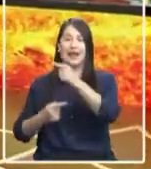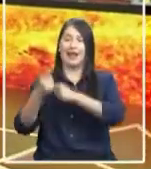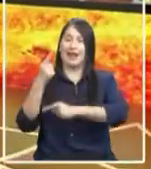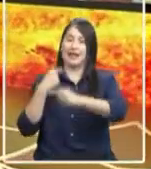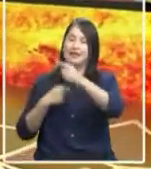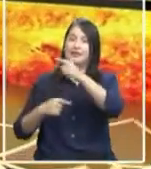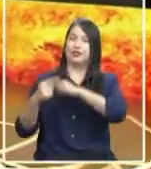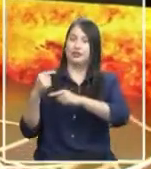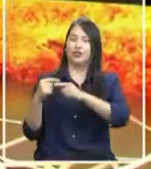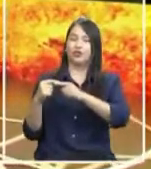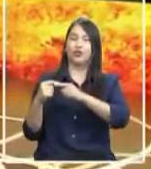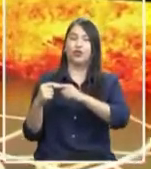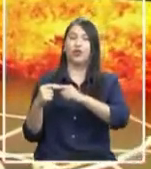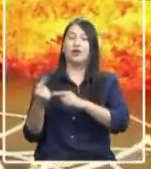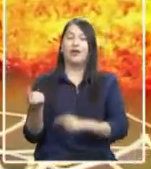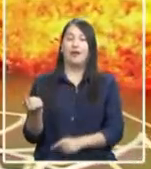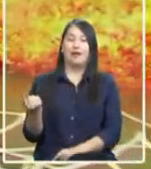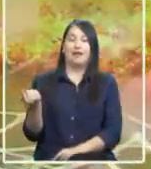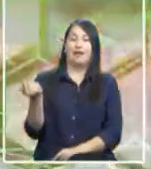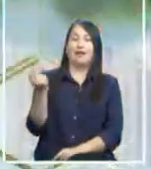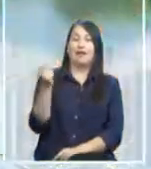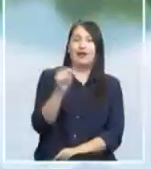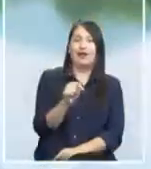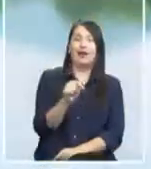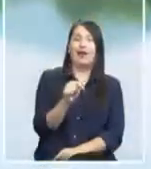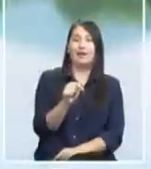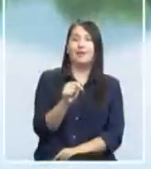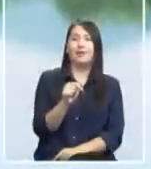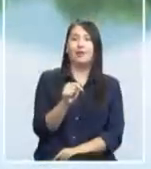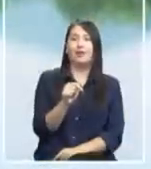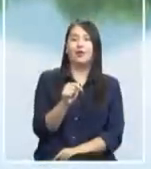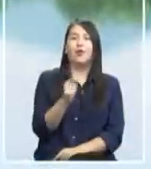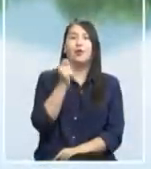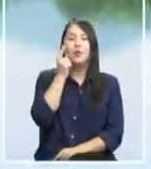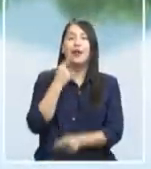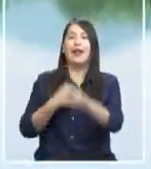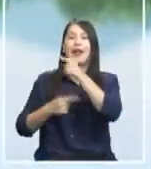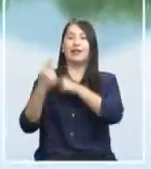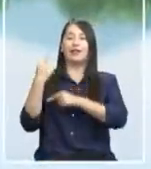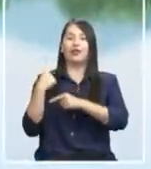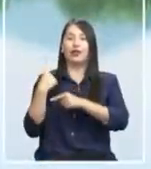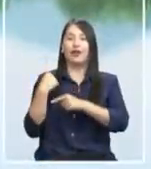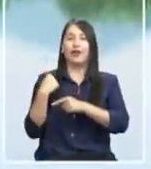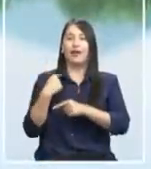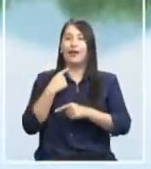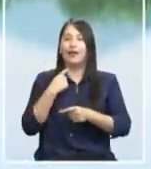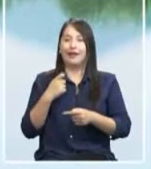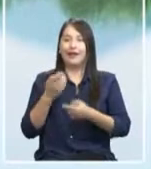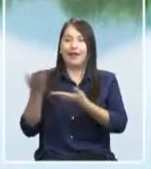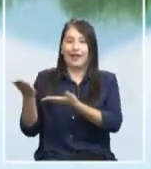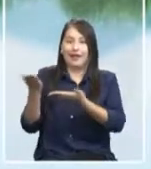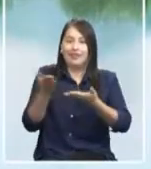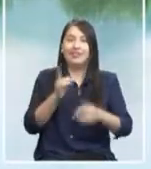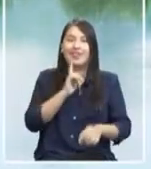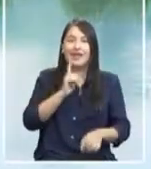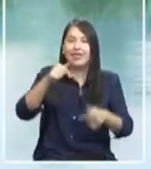sense, the future of the world is not commensurable. It is not a single future. It looks different depending on where we come